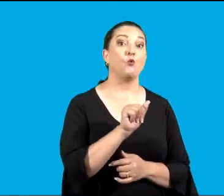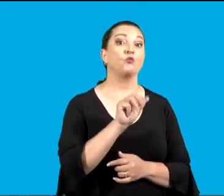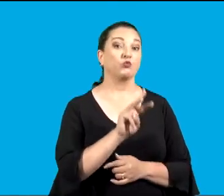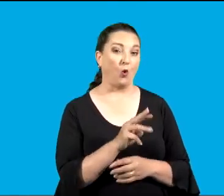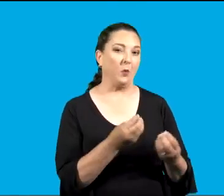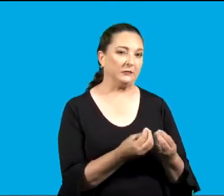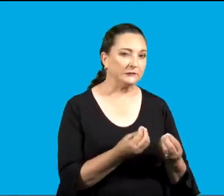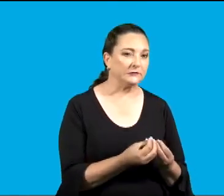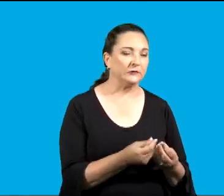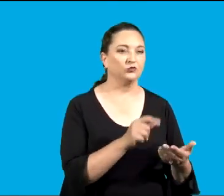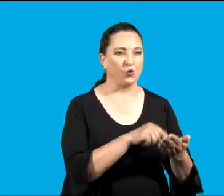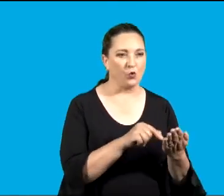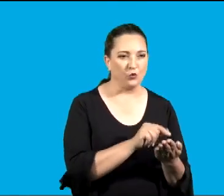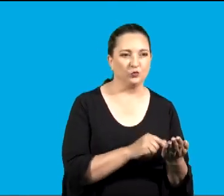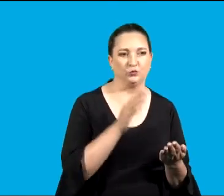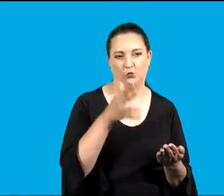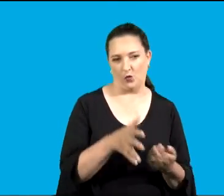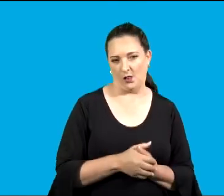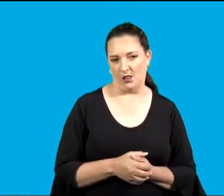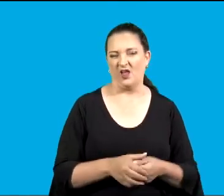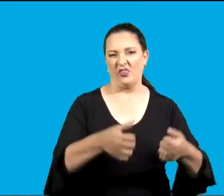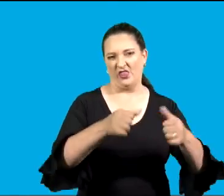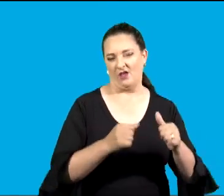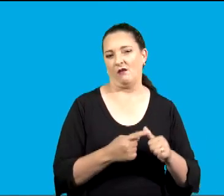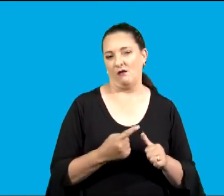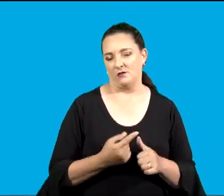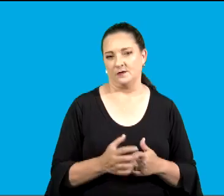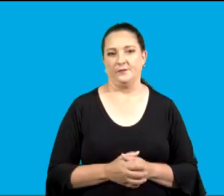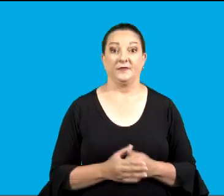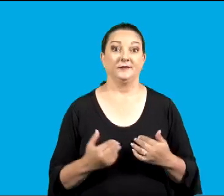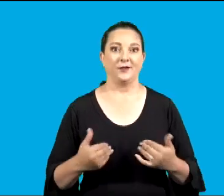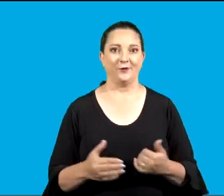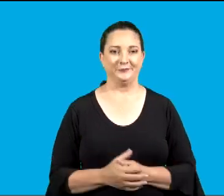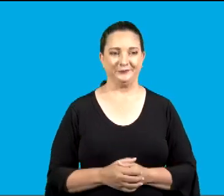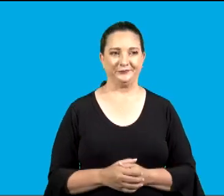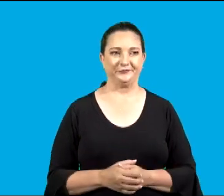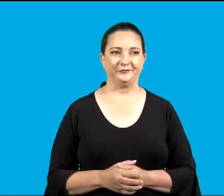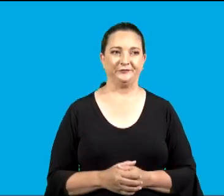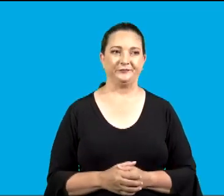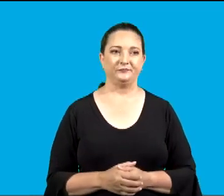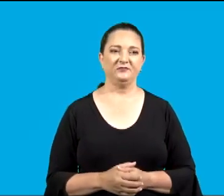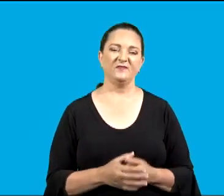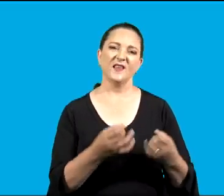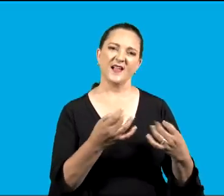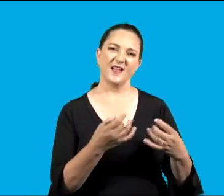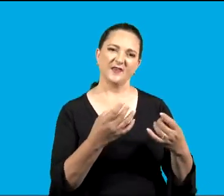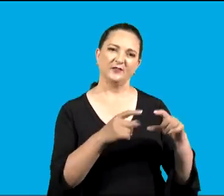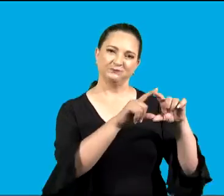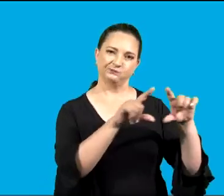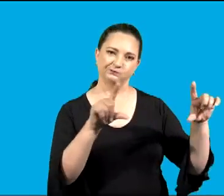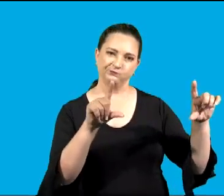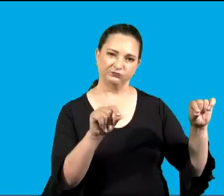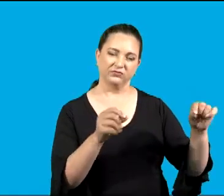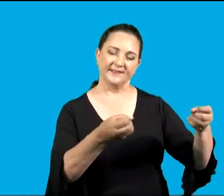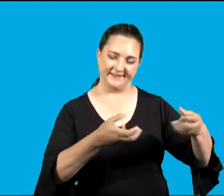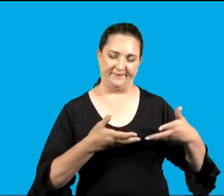materials, and then we'll answer the questions that follow. Let's begin. Here's the information